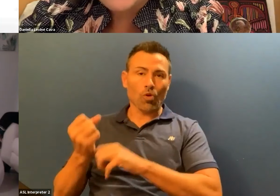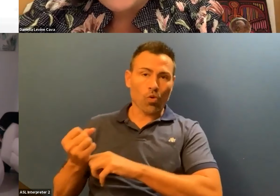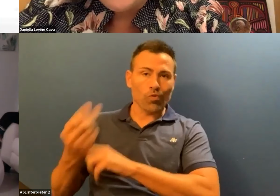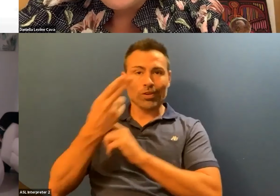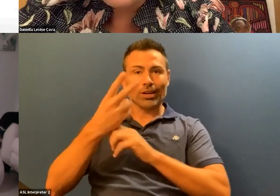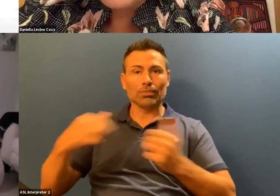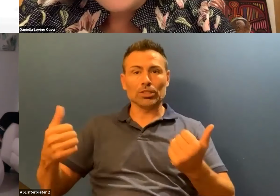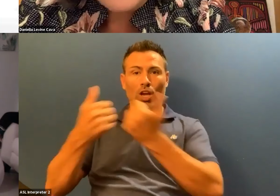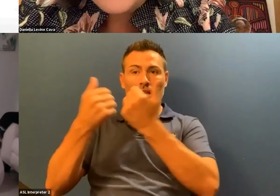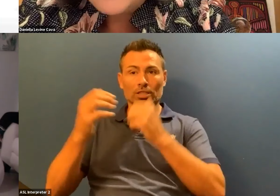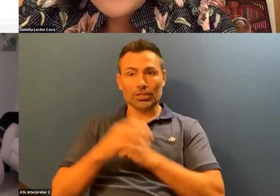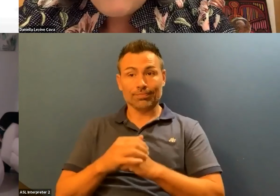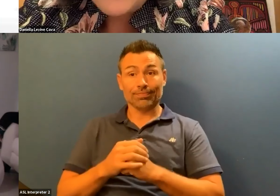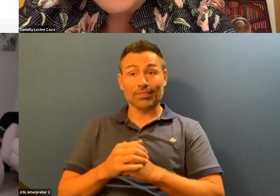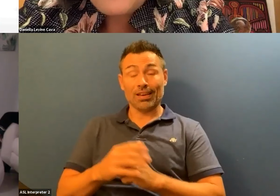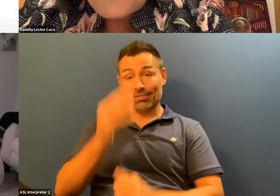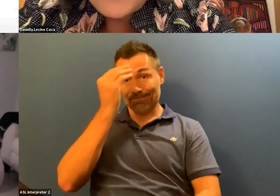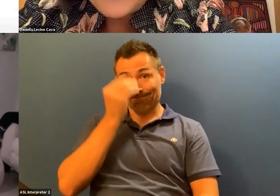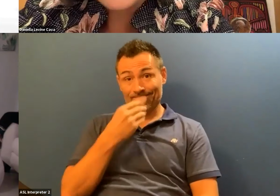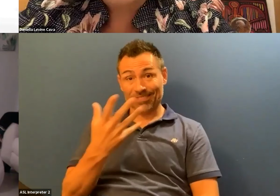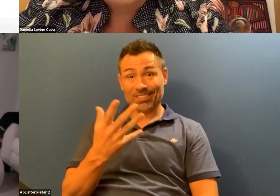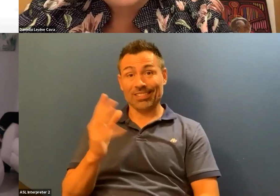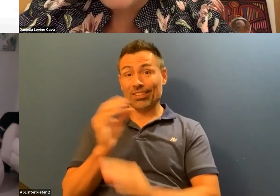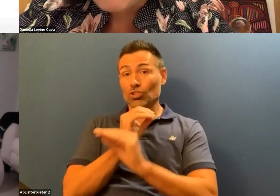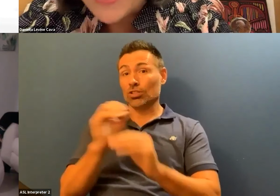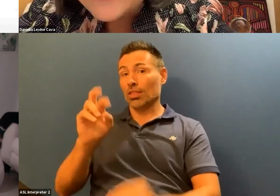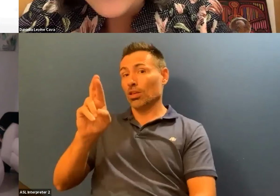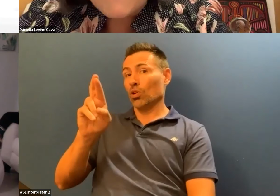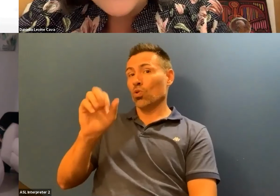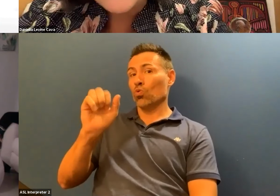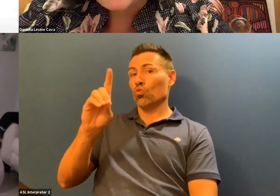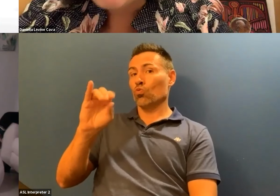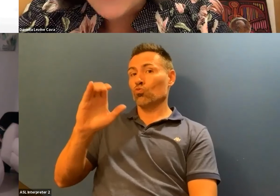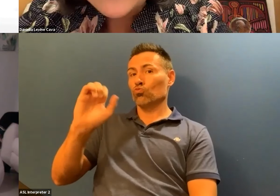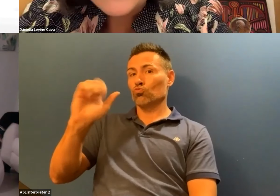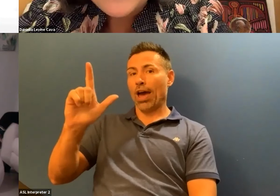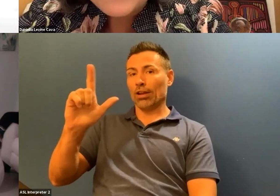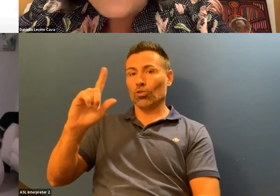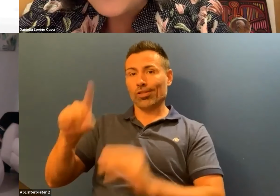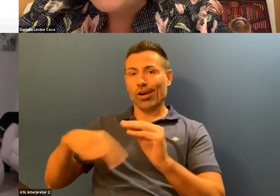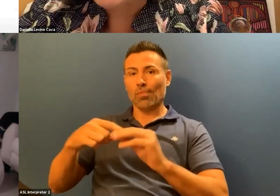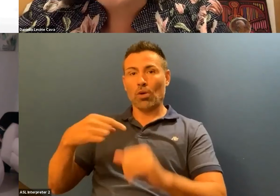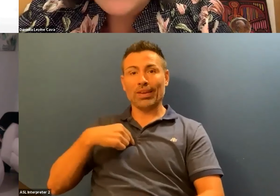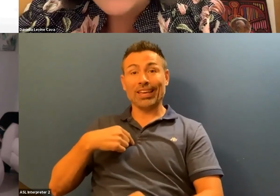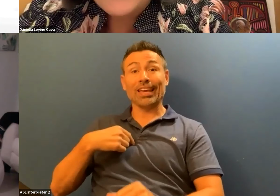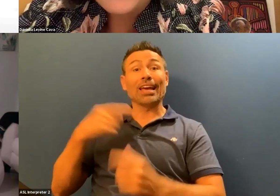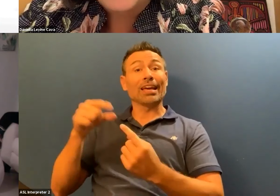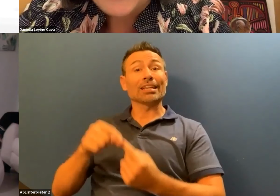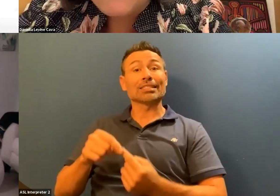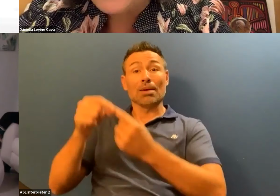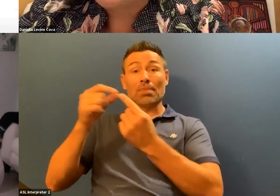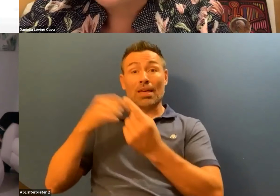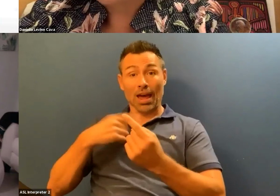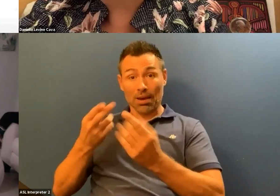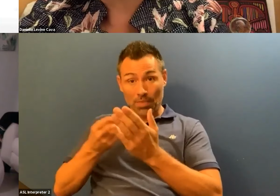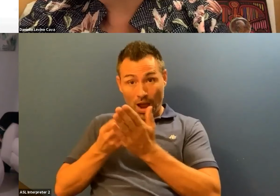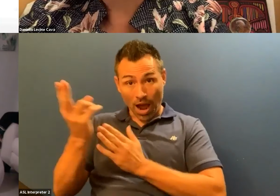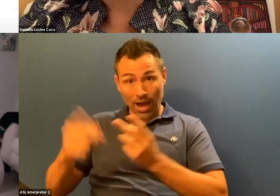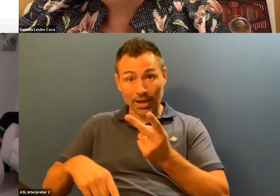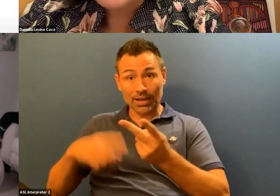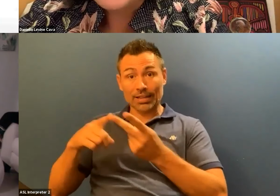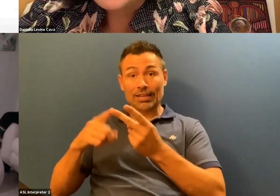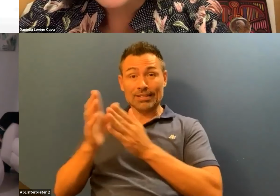just say, there's nothing radical about me except that I'm radically honest, radically innovative, and radically collaborative.